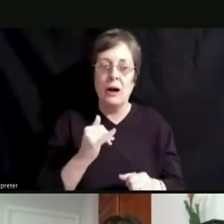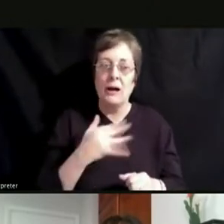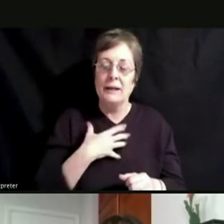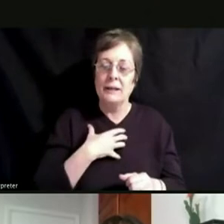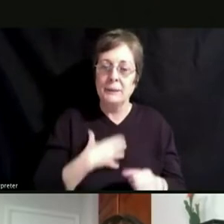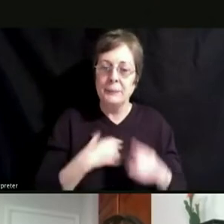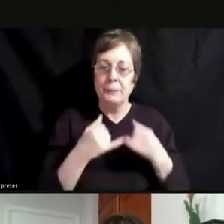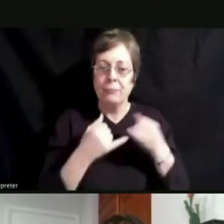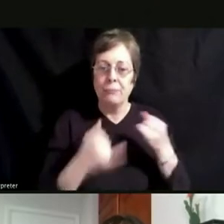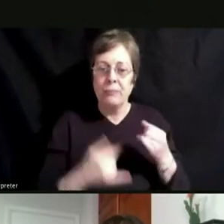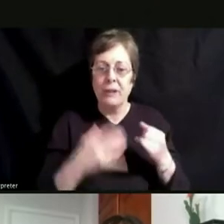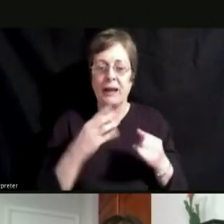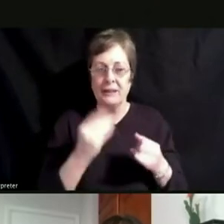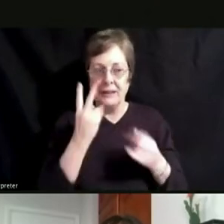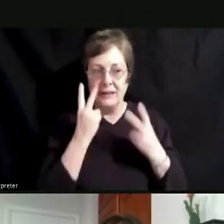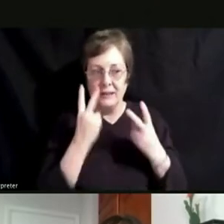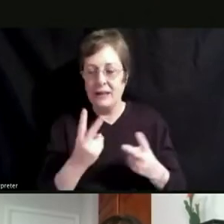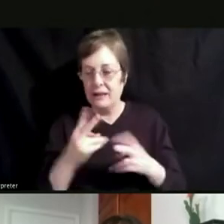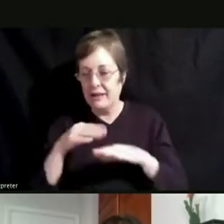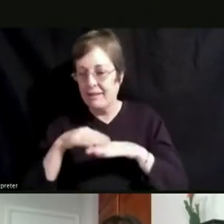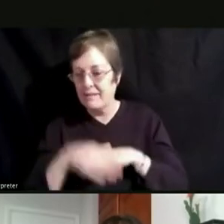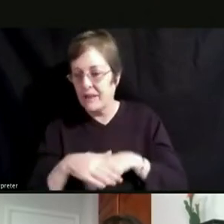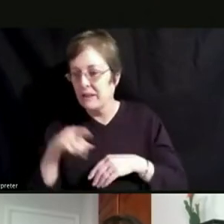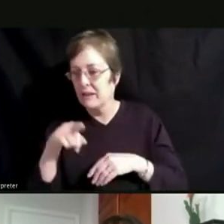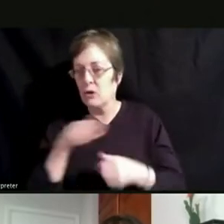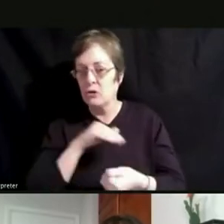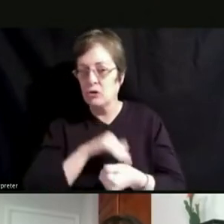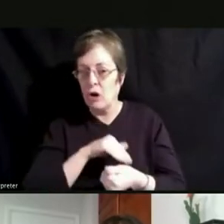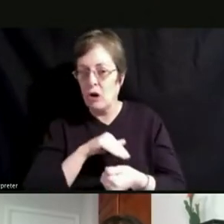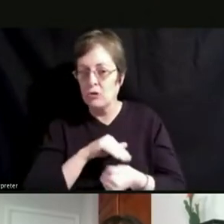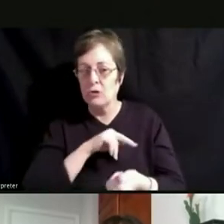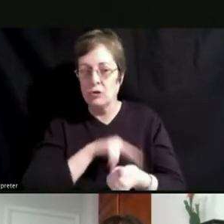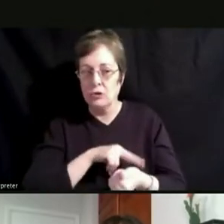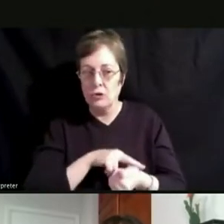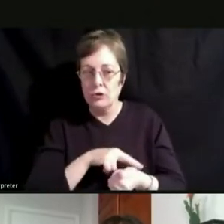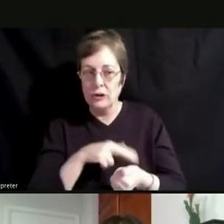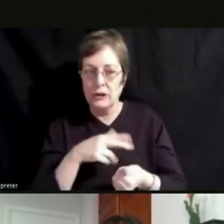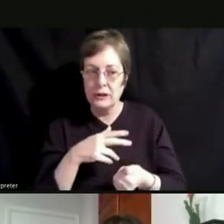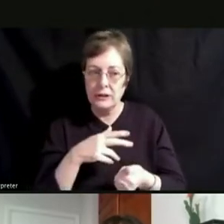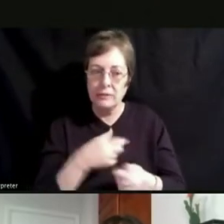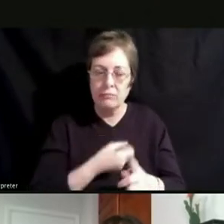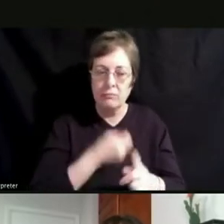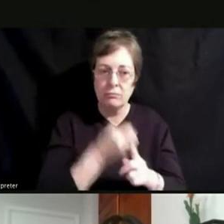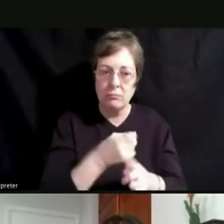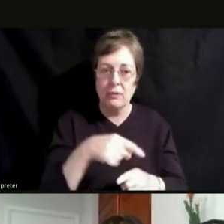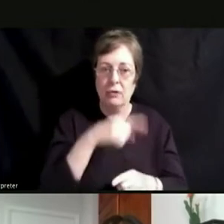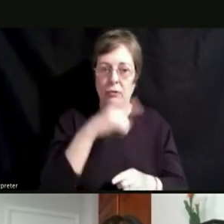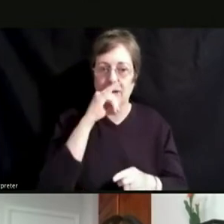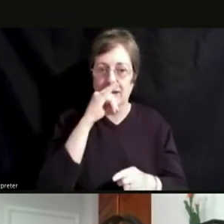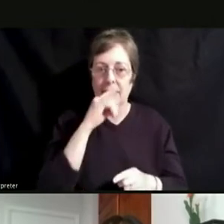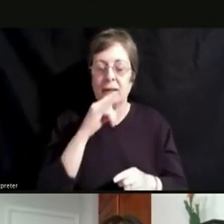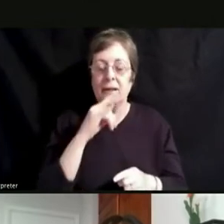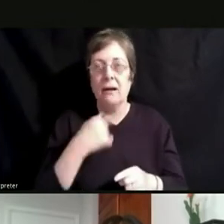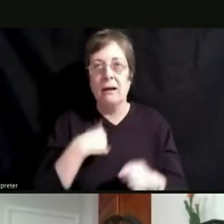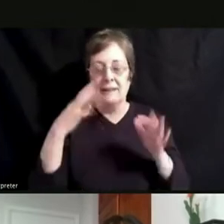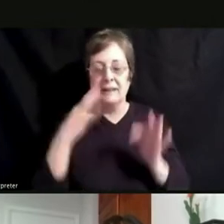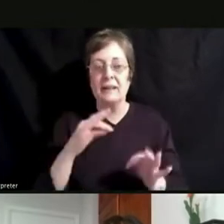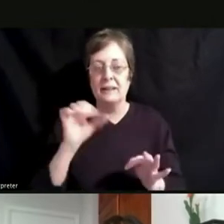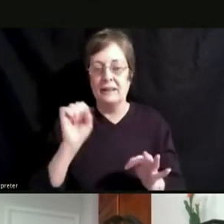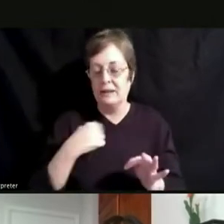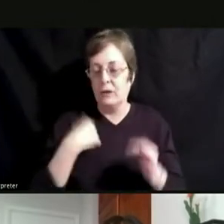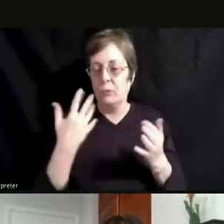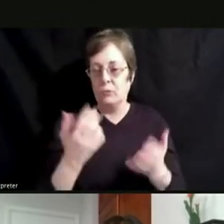and seeing the effect that the doctors and the nurses had on these kiddos, that's when I decided, yeah, this is what I want to